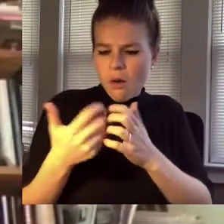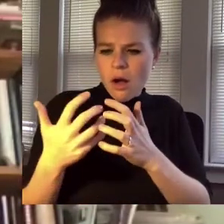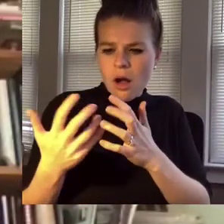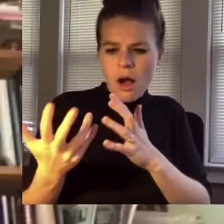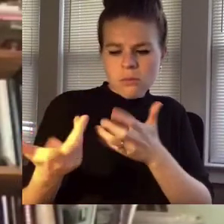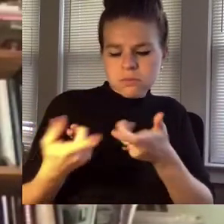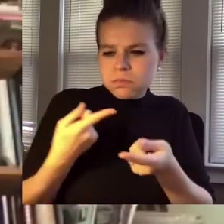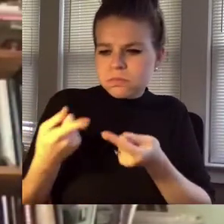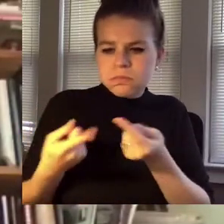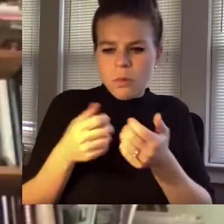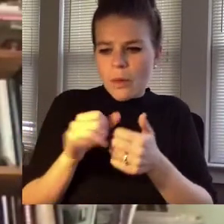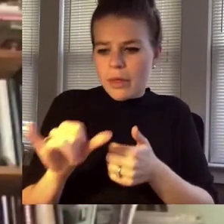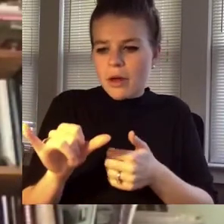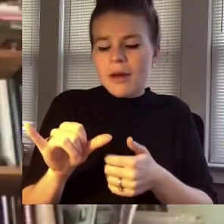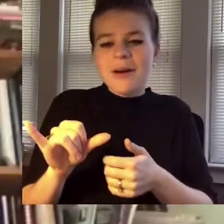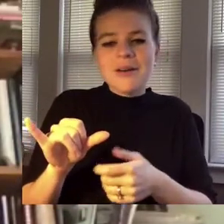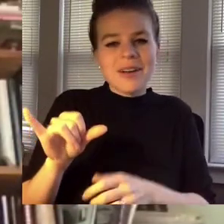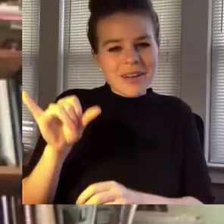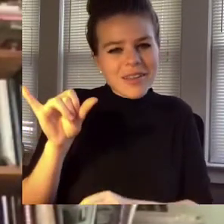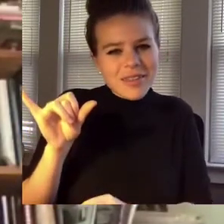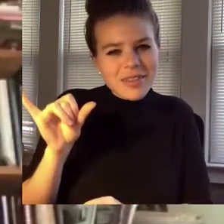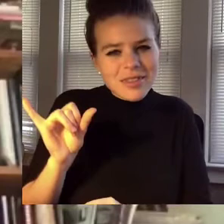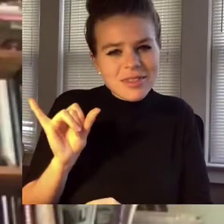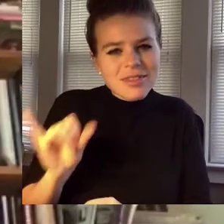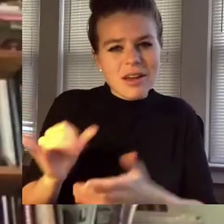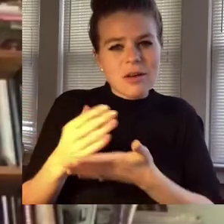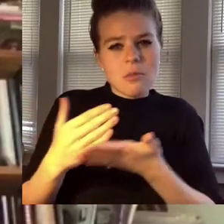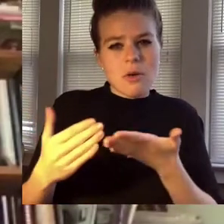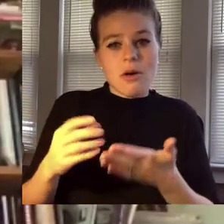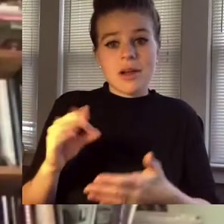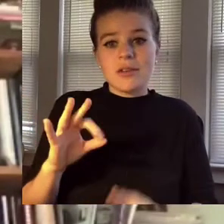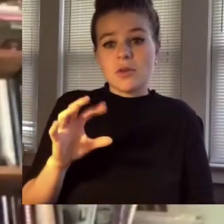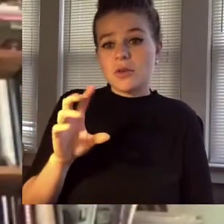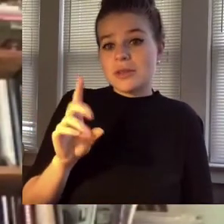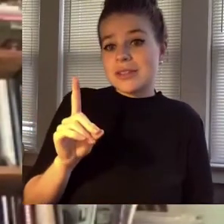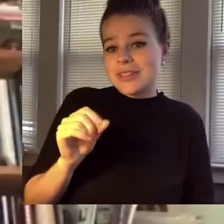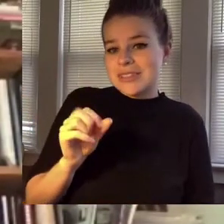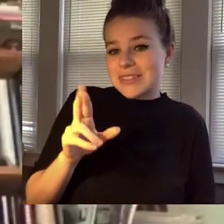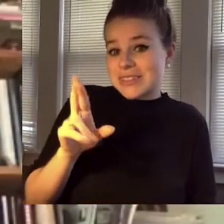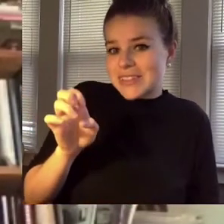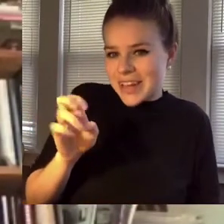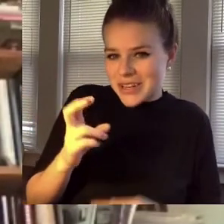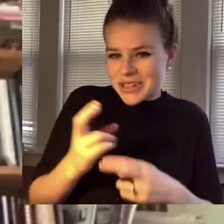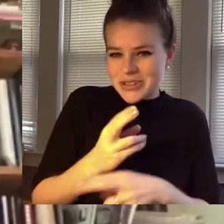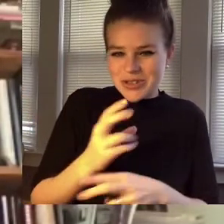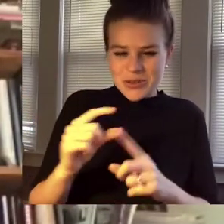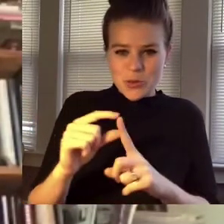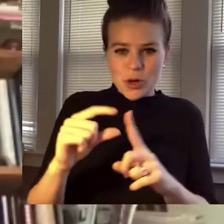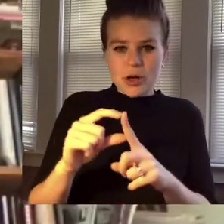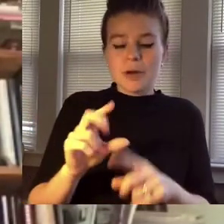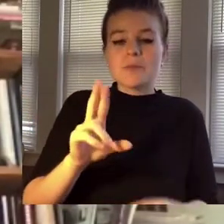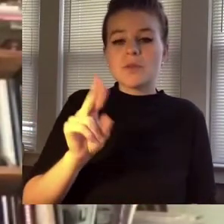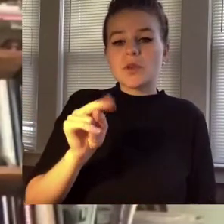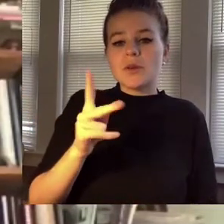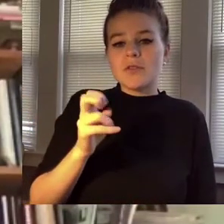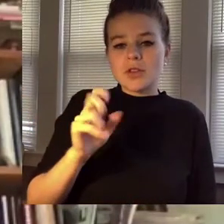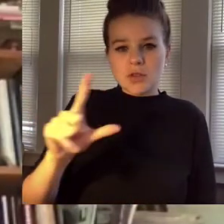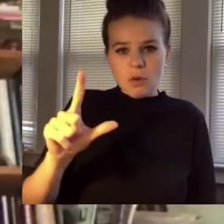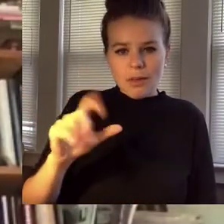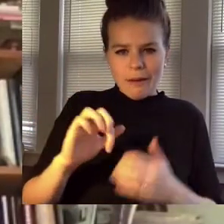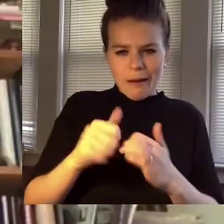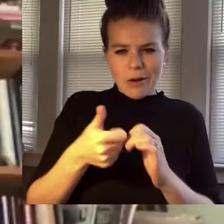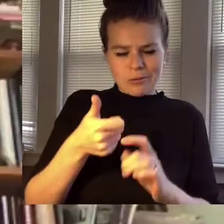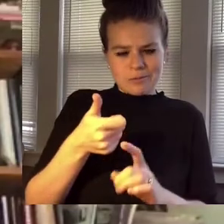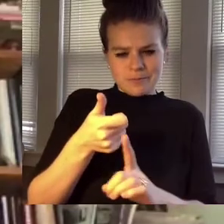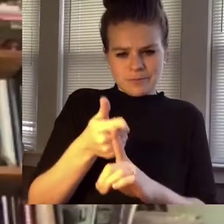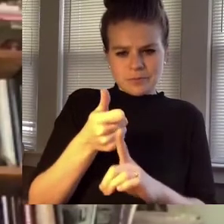that is the universal. That's the element that when we dare to use the word universal, that is true. How does an artist, a human being,